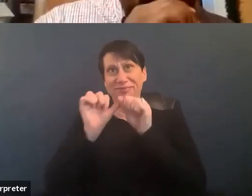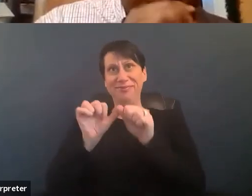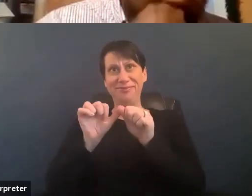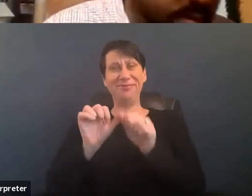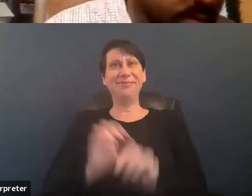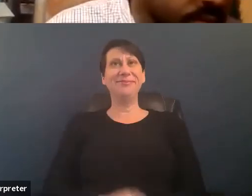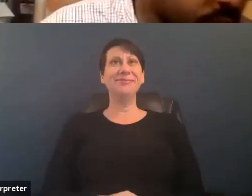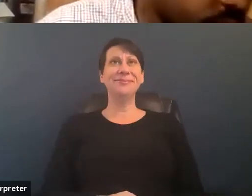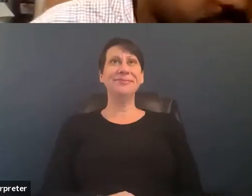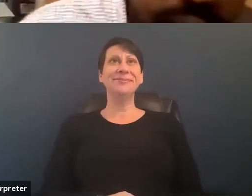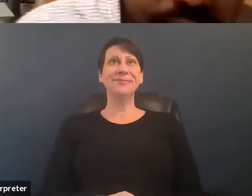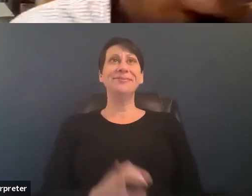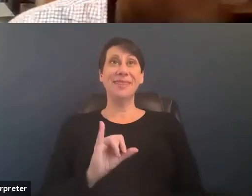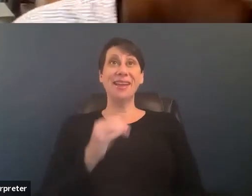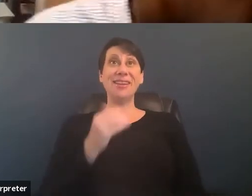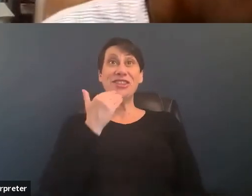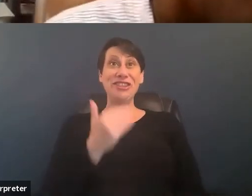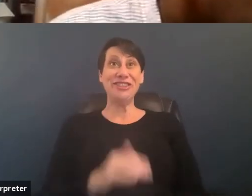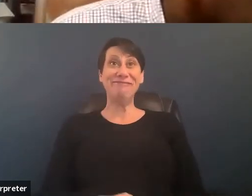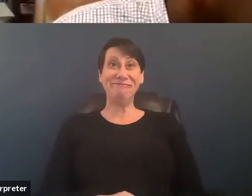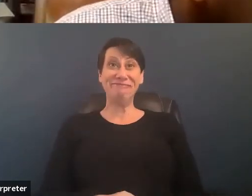That's good.